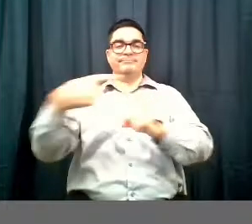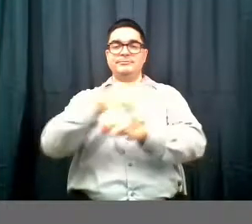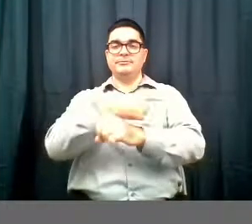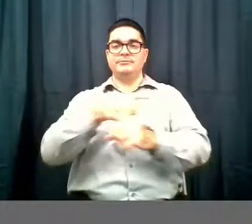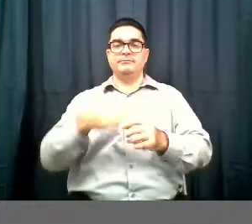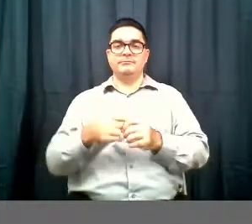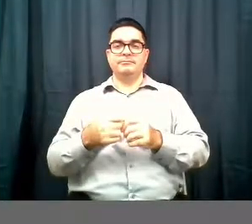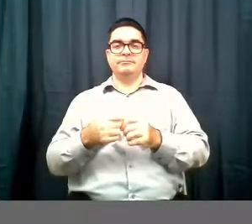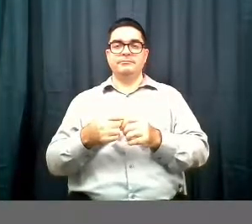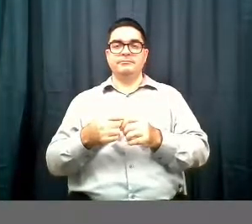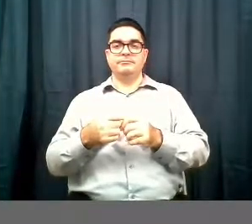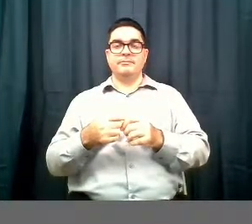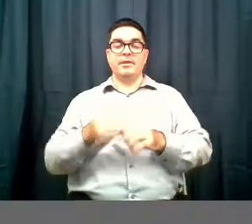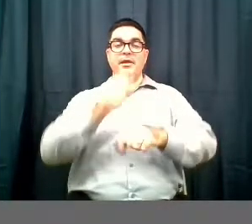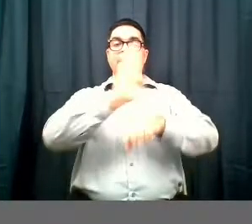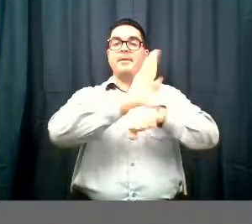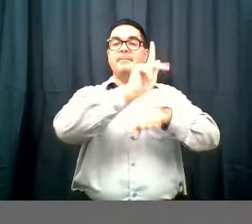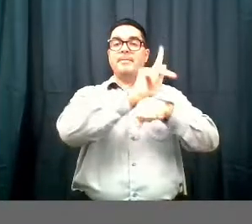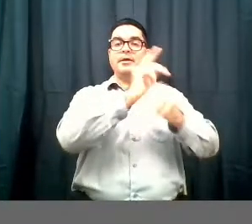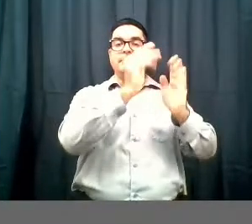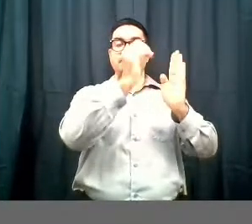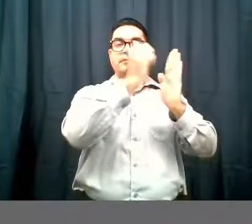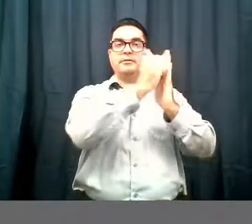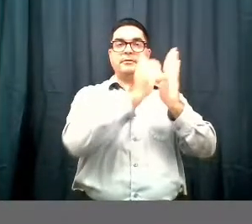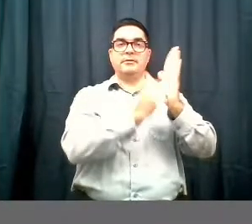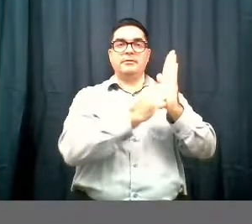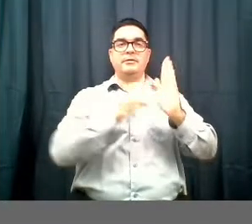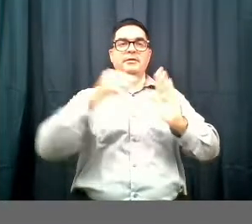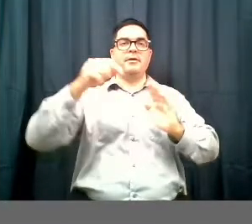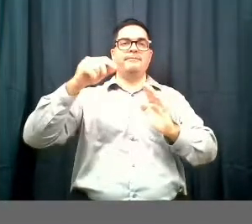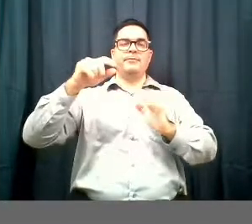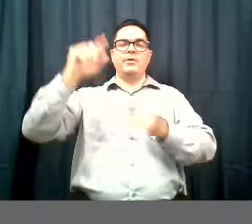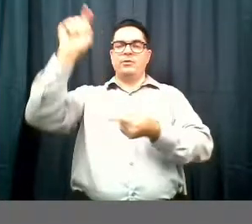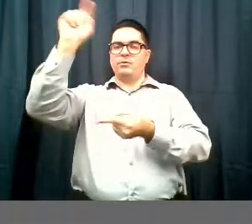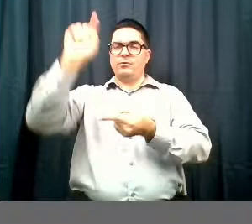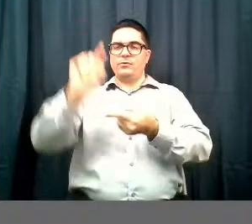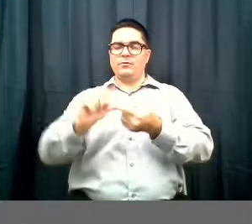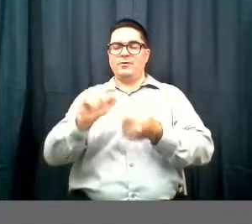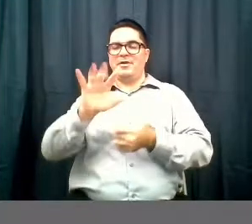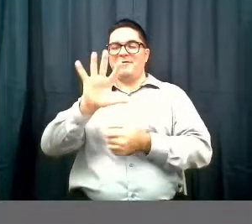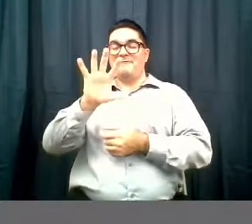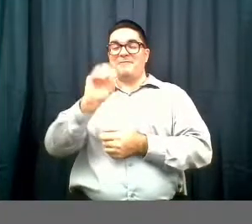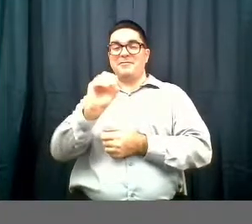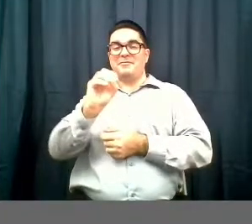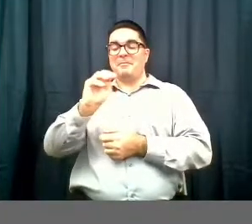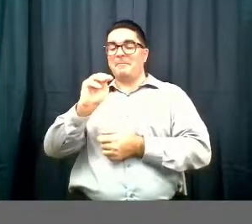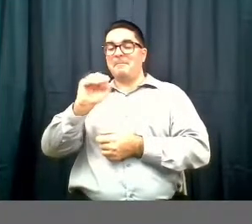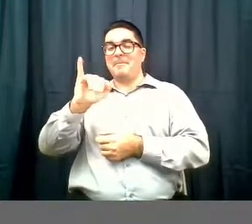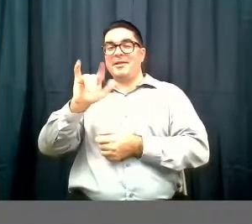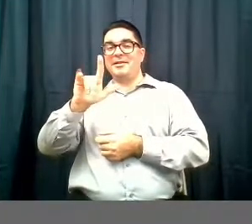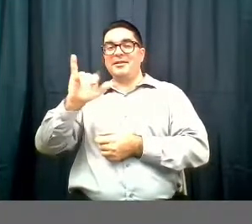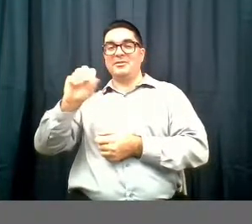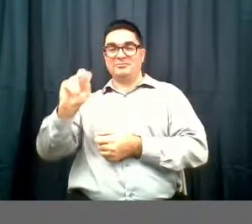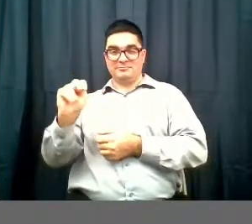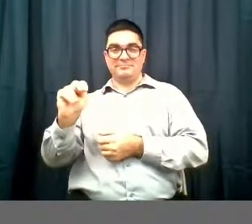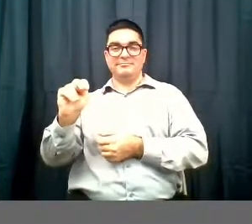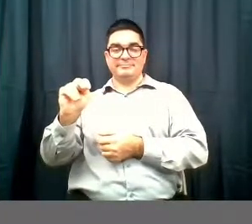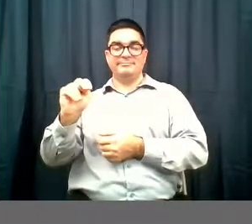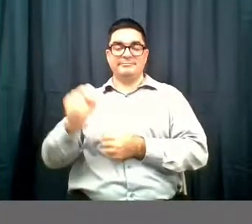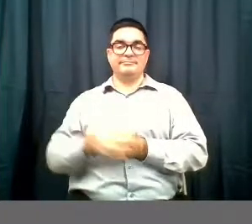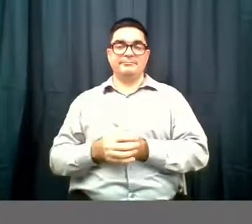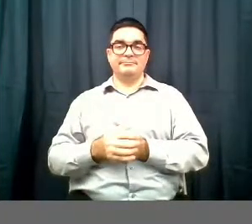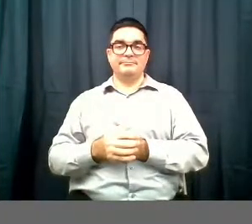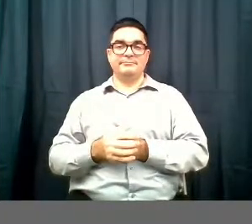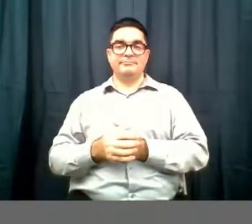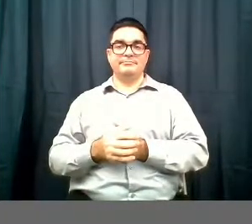fell to as little as $15 million. I mention all that because the government situation was unstable and highly tenuous when the